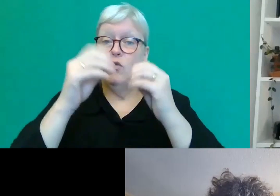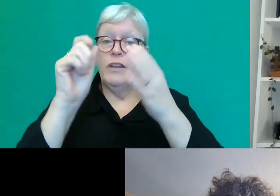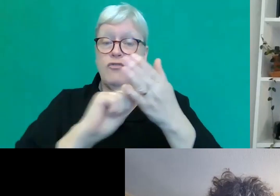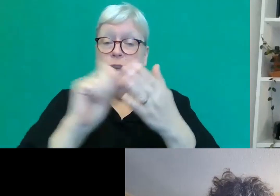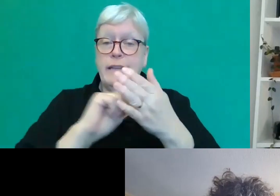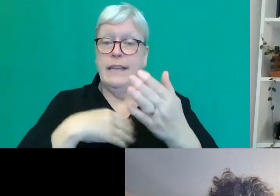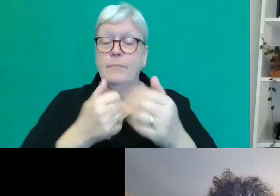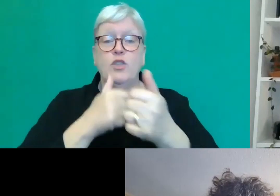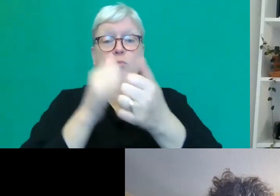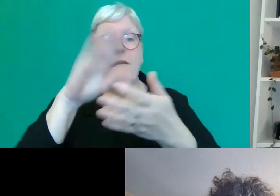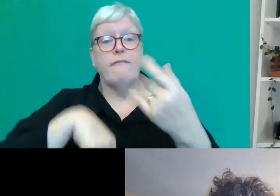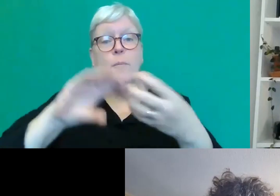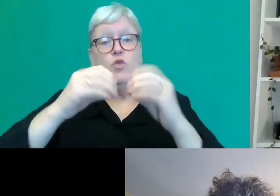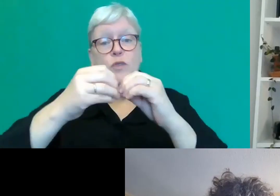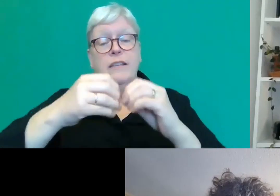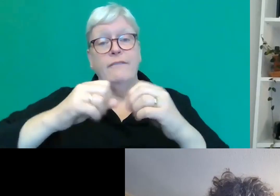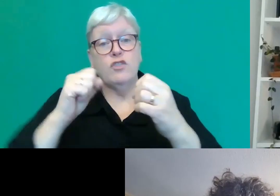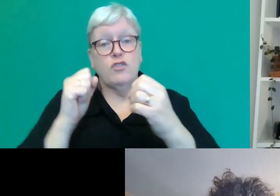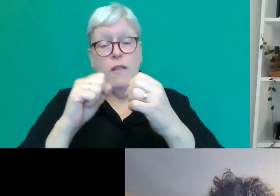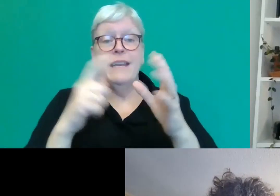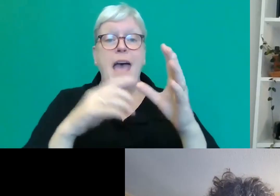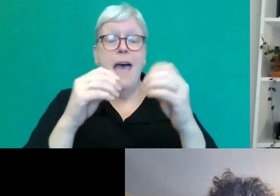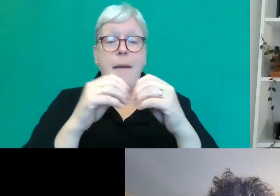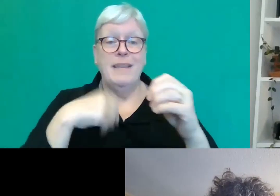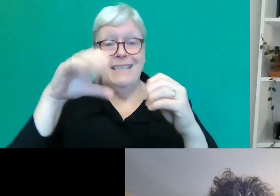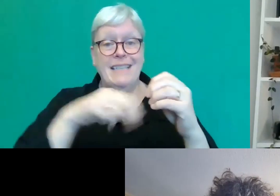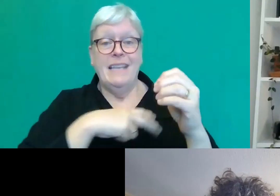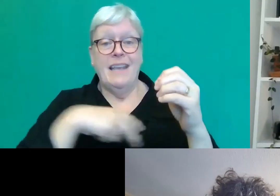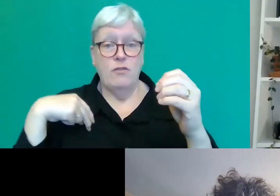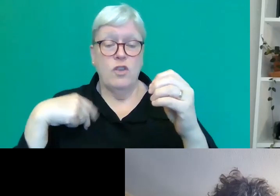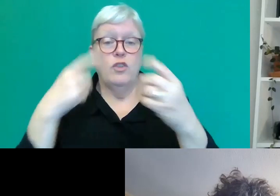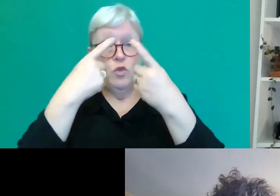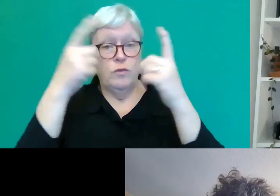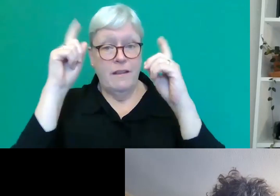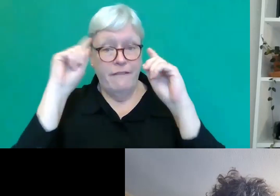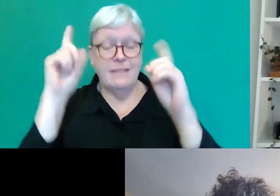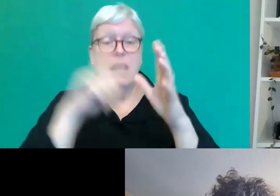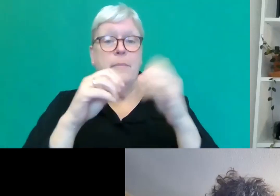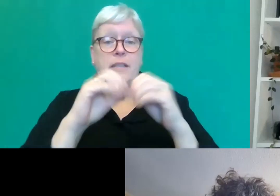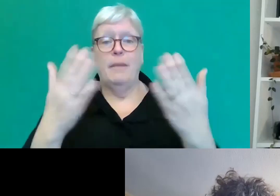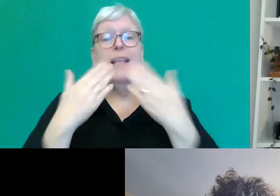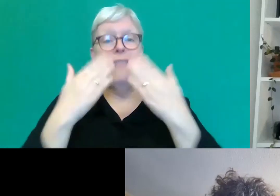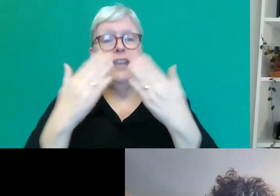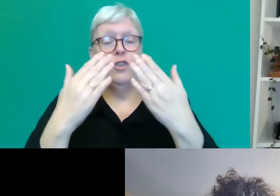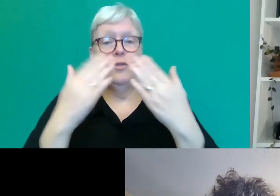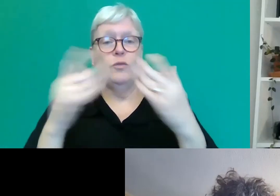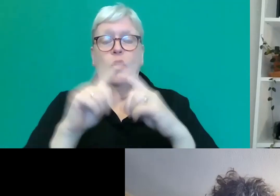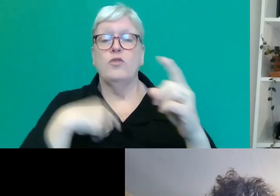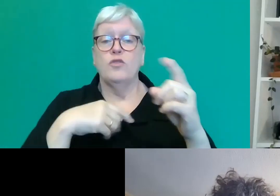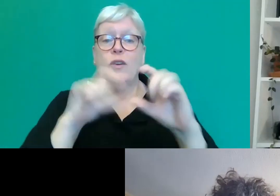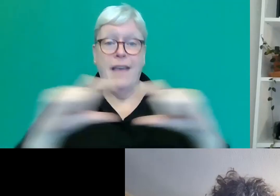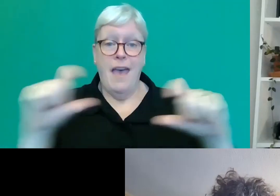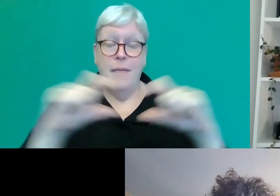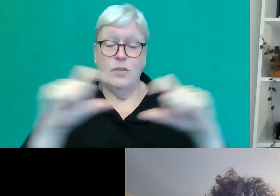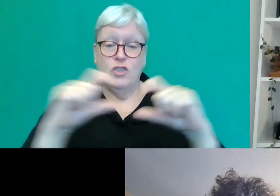Creative Scotland, Aberdeen City Council and the University of Aberdeen, so huge thank you to them. Auto captions have been enabled